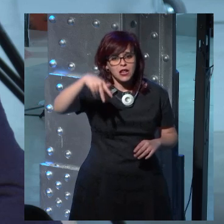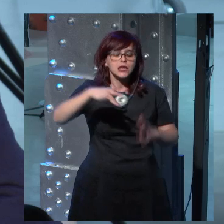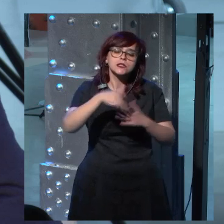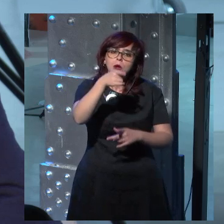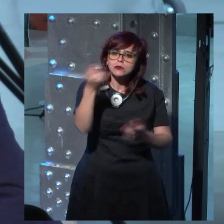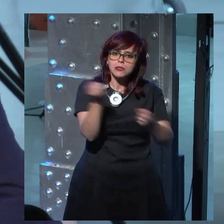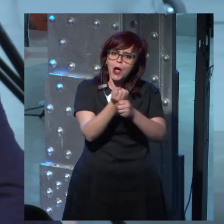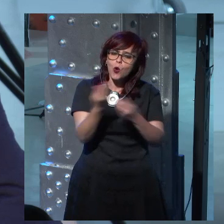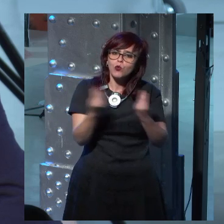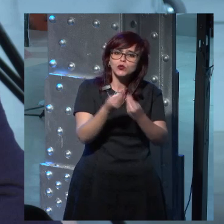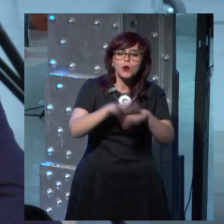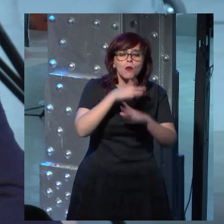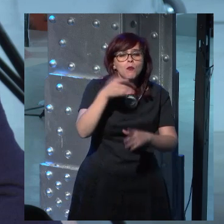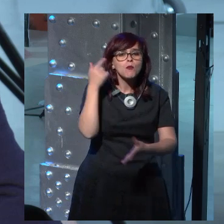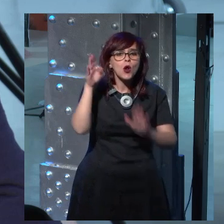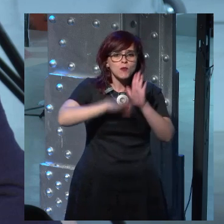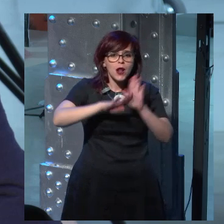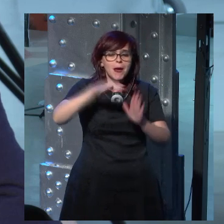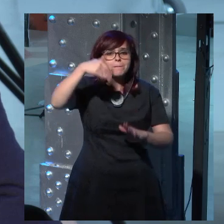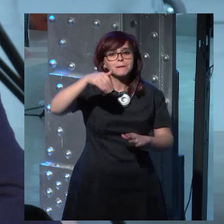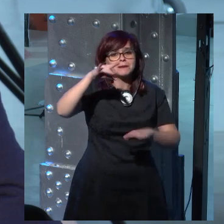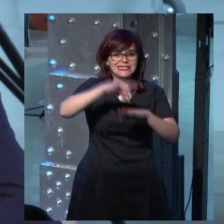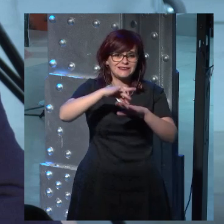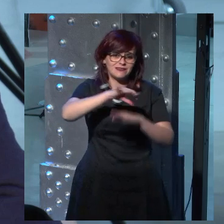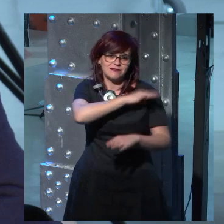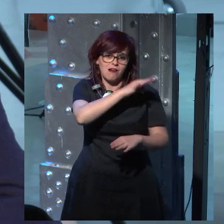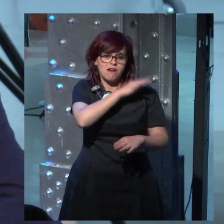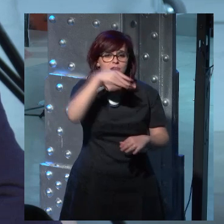Show, that I did in